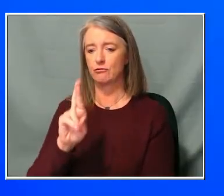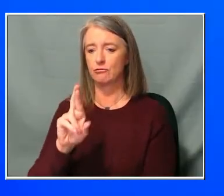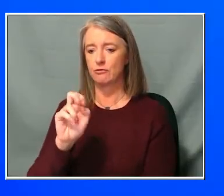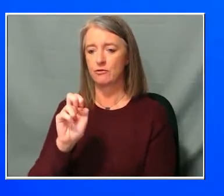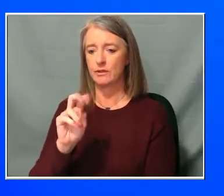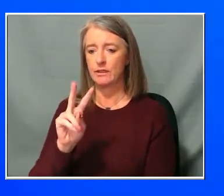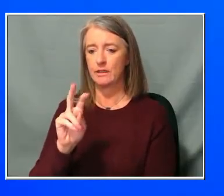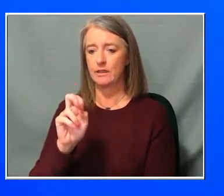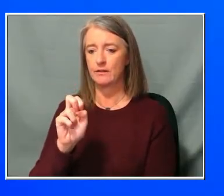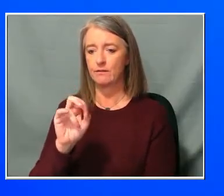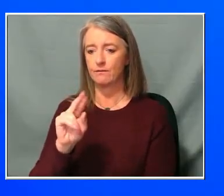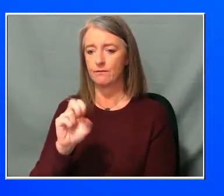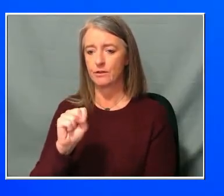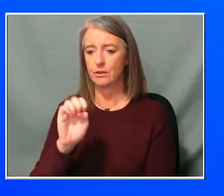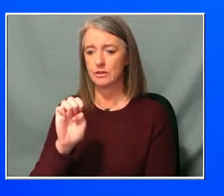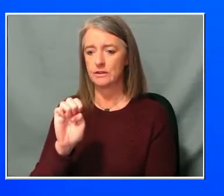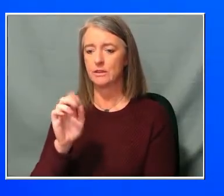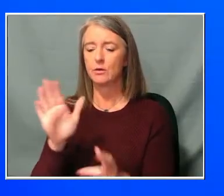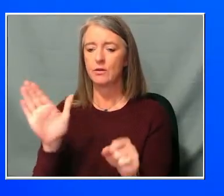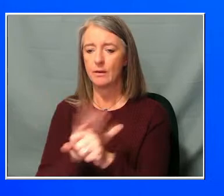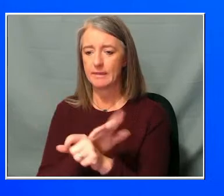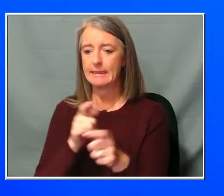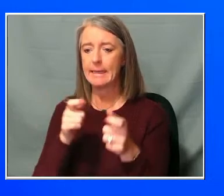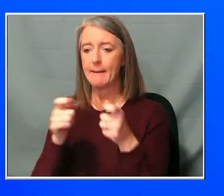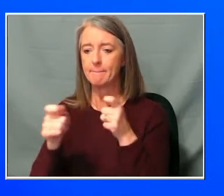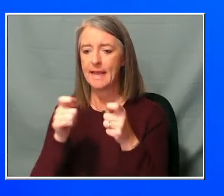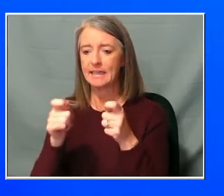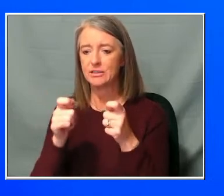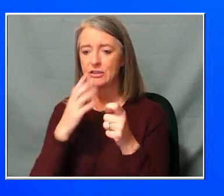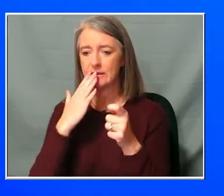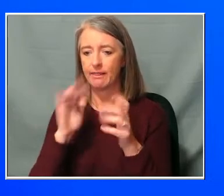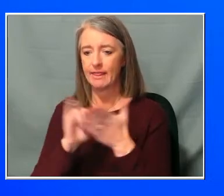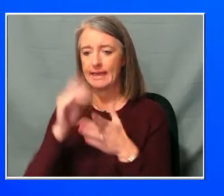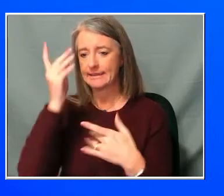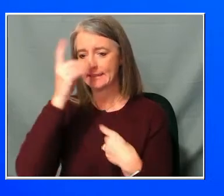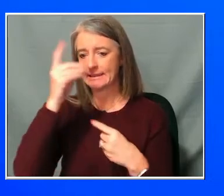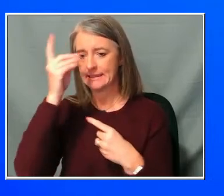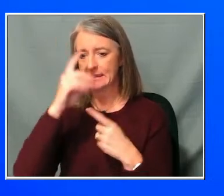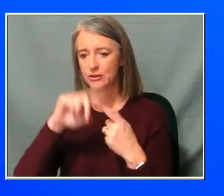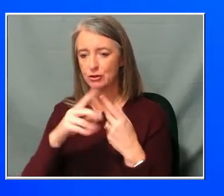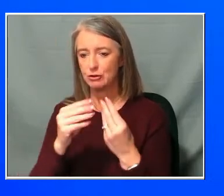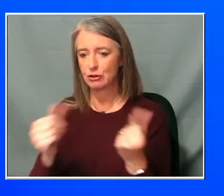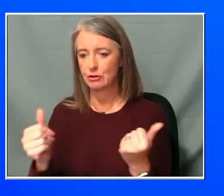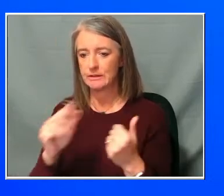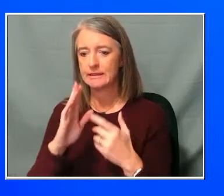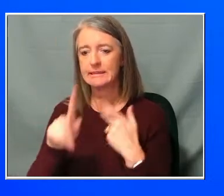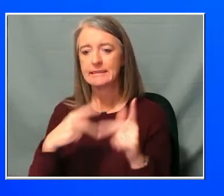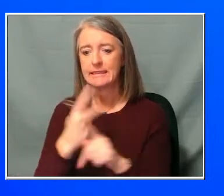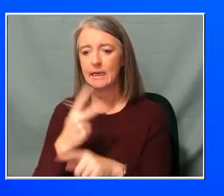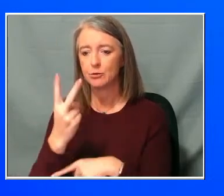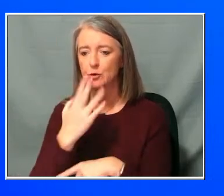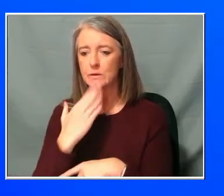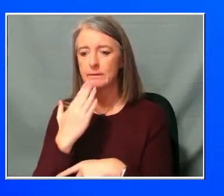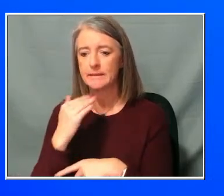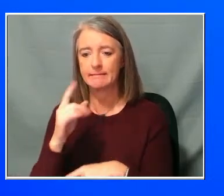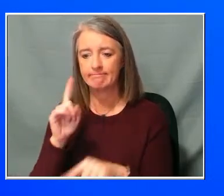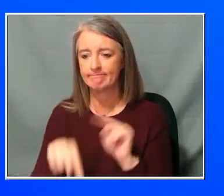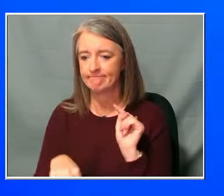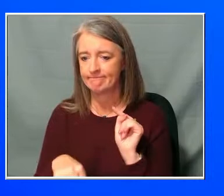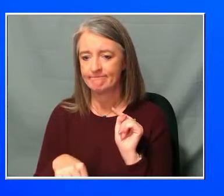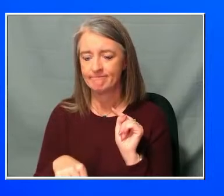completely managed a disease in order to cure it. And that's not the case with type 2 diabetes, because there can